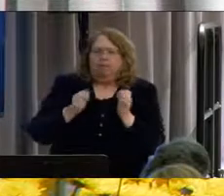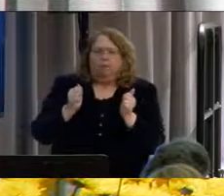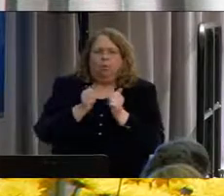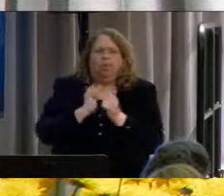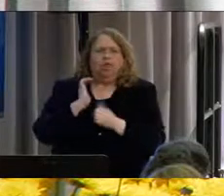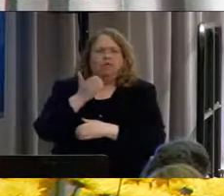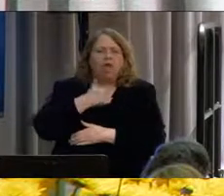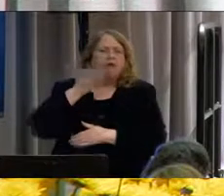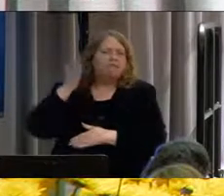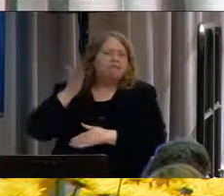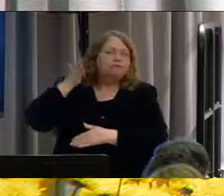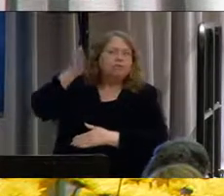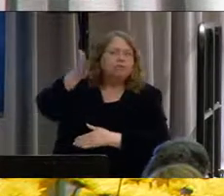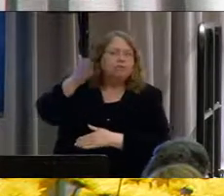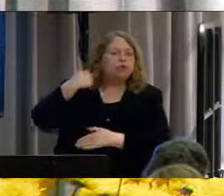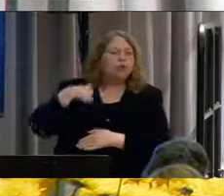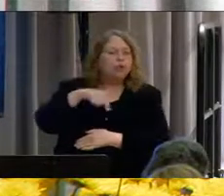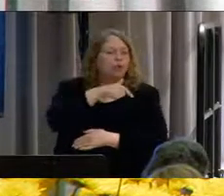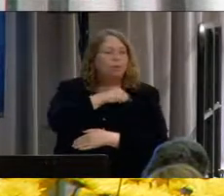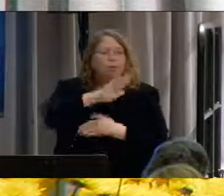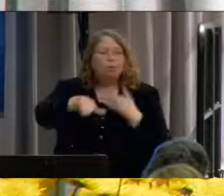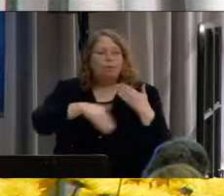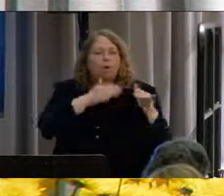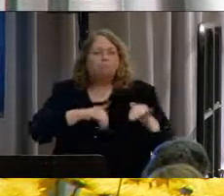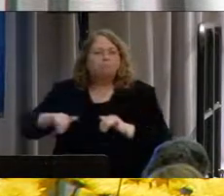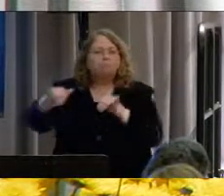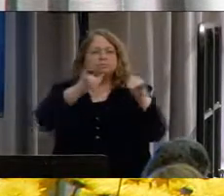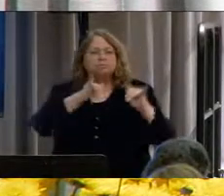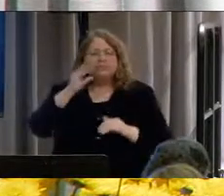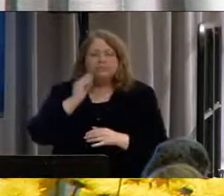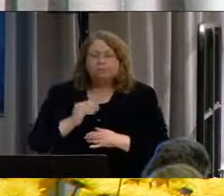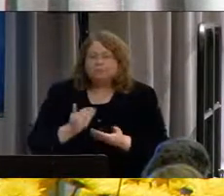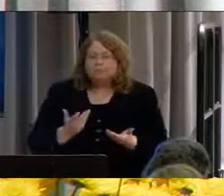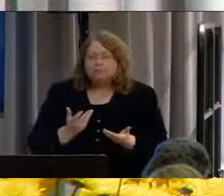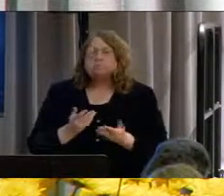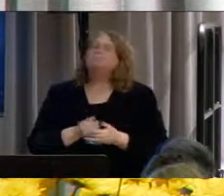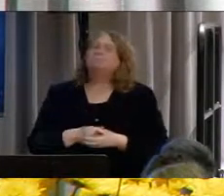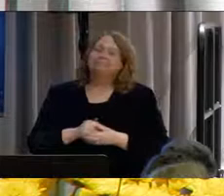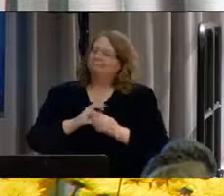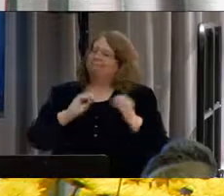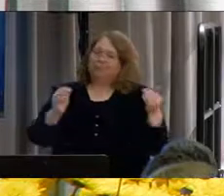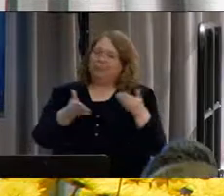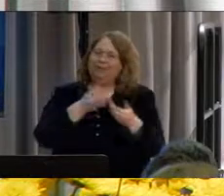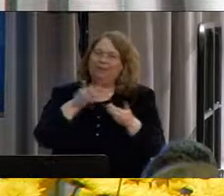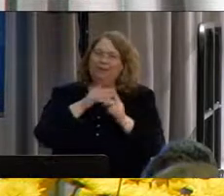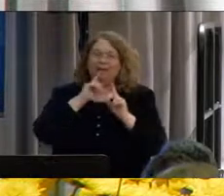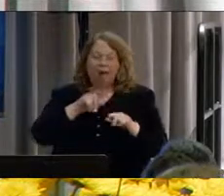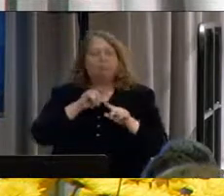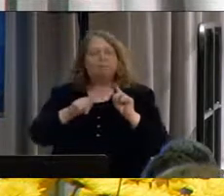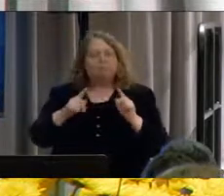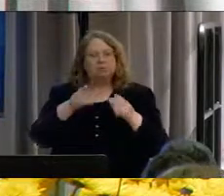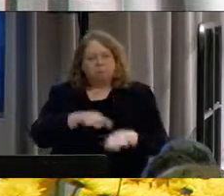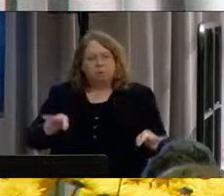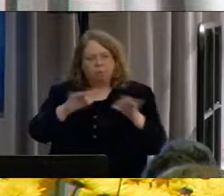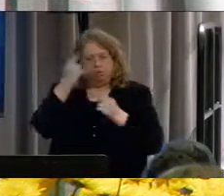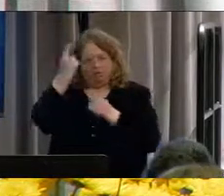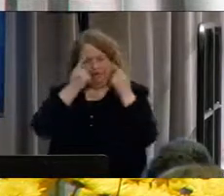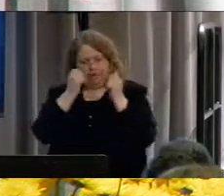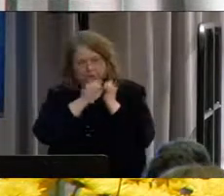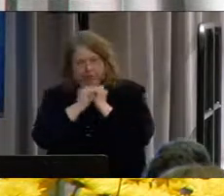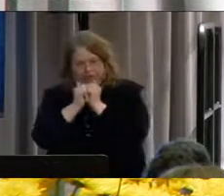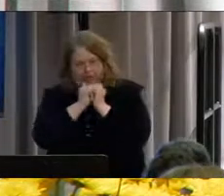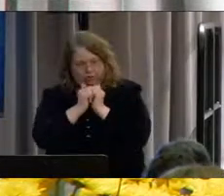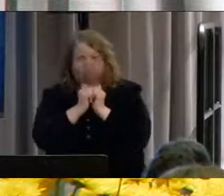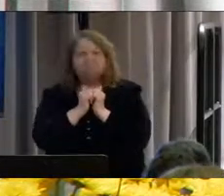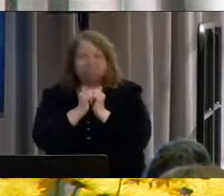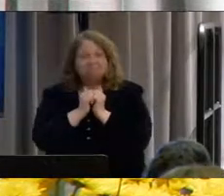future? There are no easy answers, without question, but it's very important that we think about them together, and that's exactly